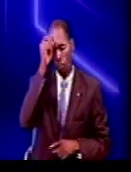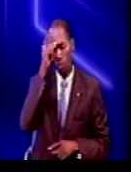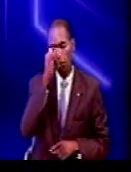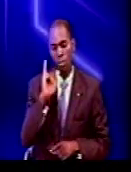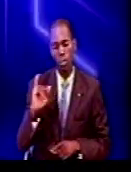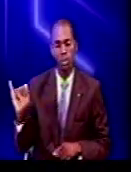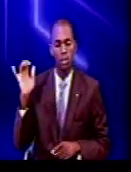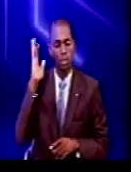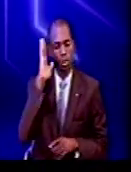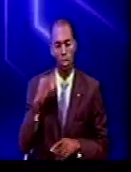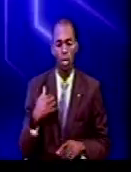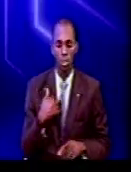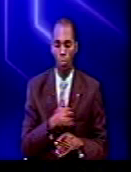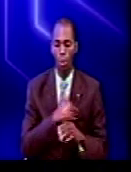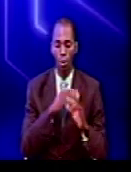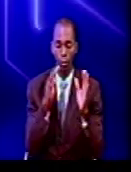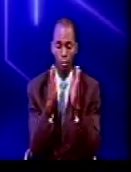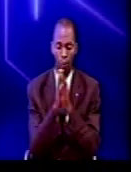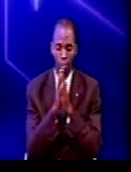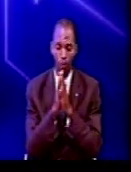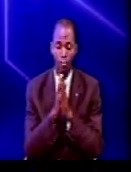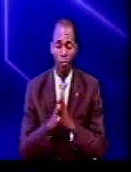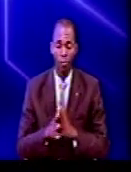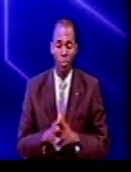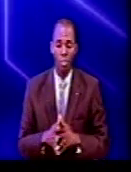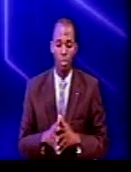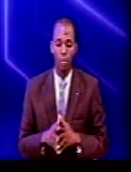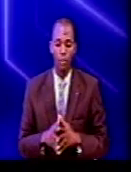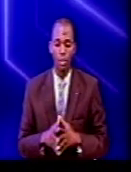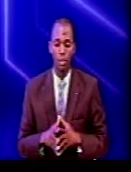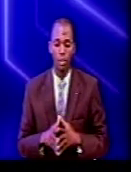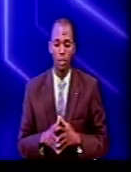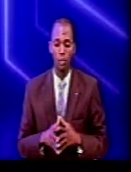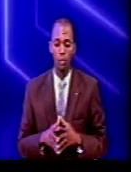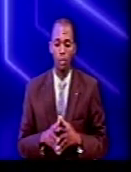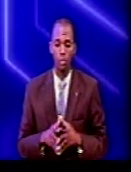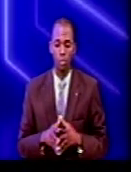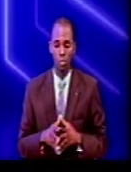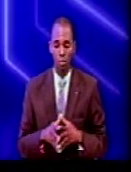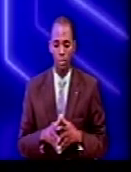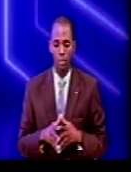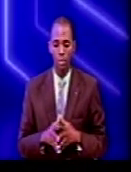and perceive words of understanding. Shall we pray?